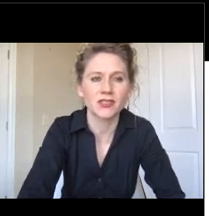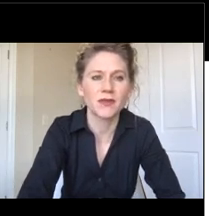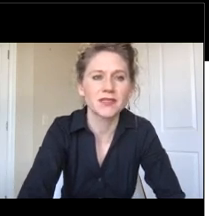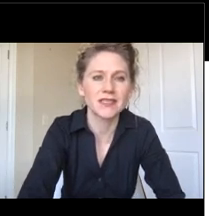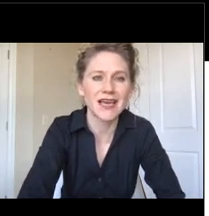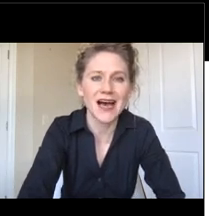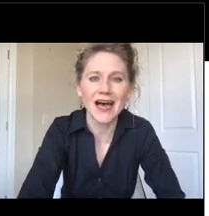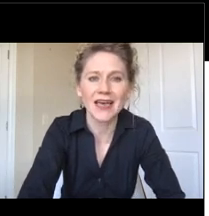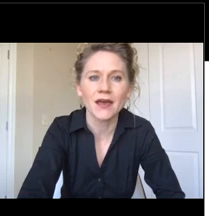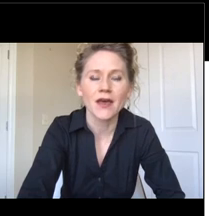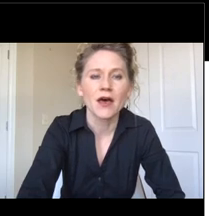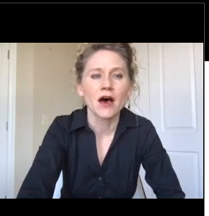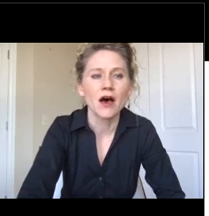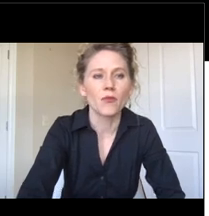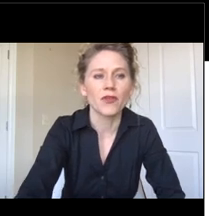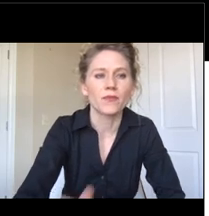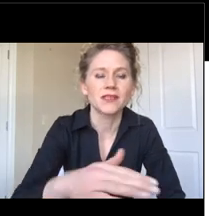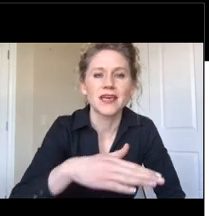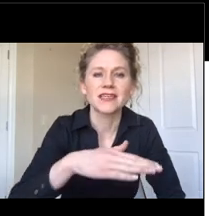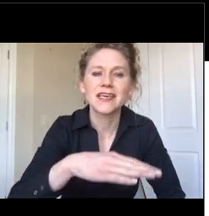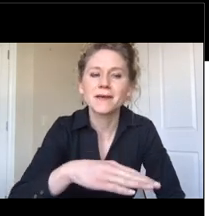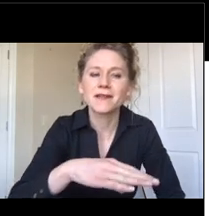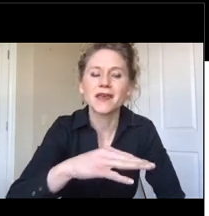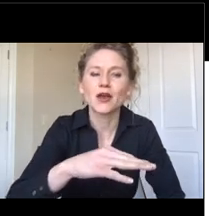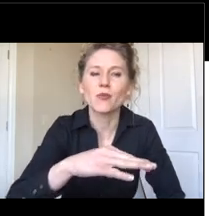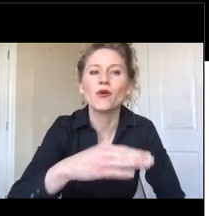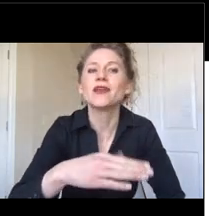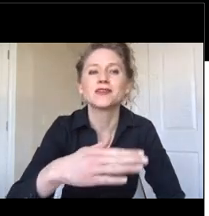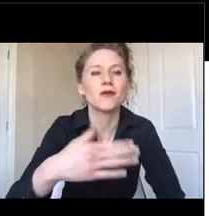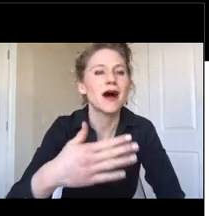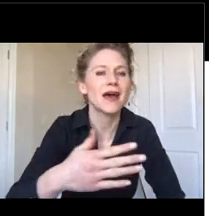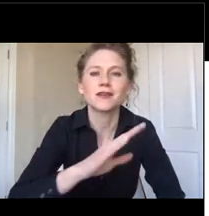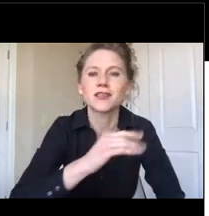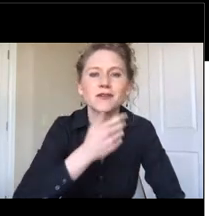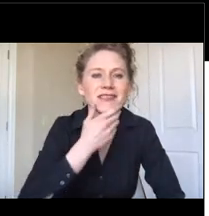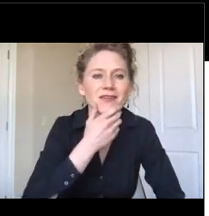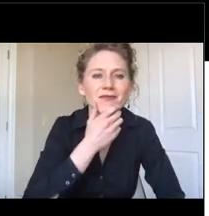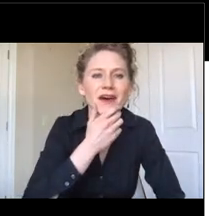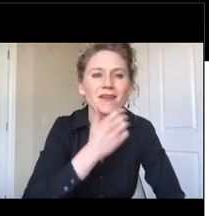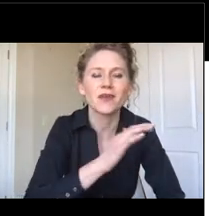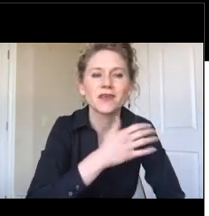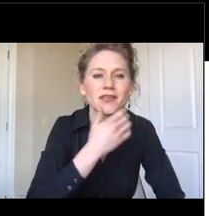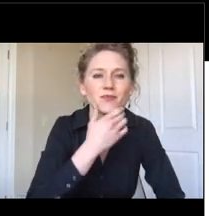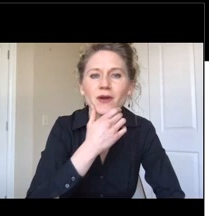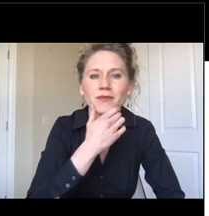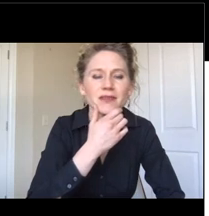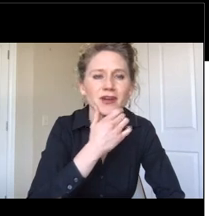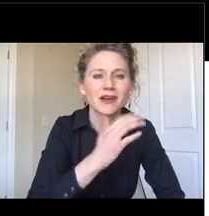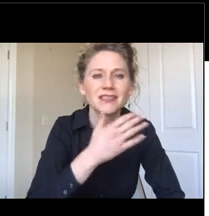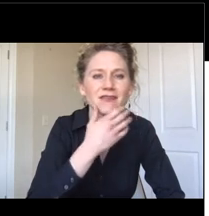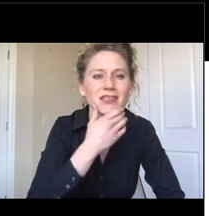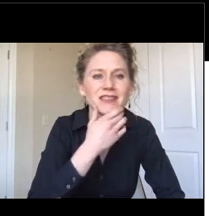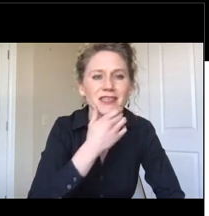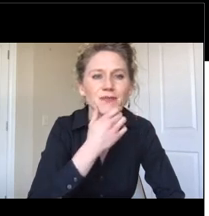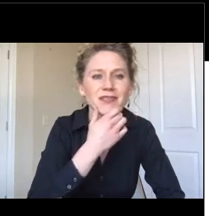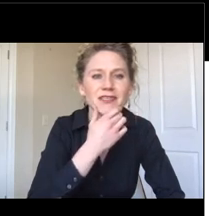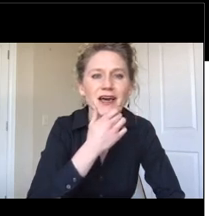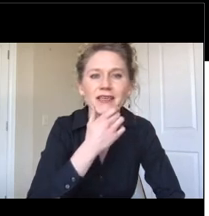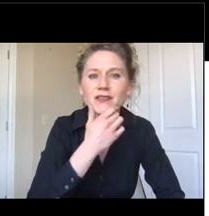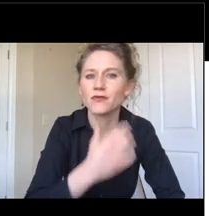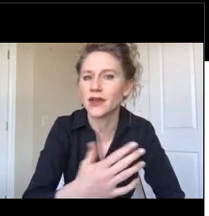very similar to PCI, with PCI typically being a point or so higher. So a 75 PQI is probably somewhere around a